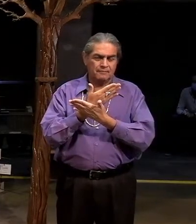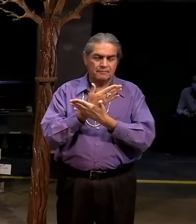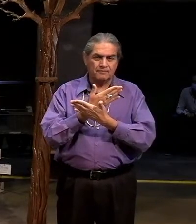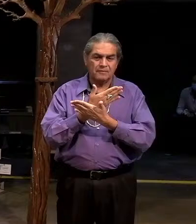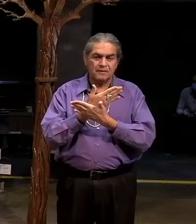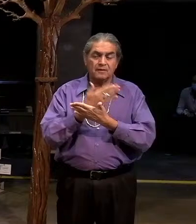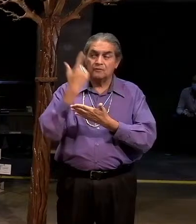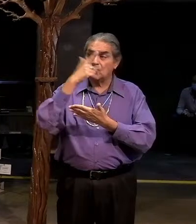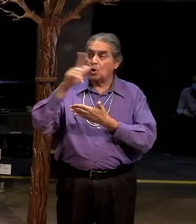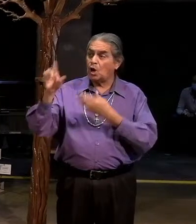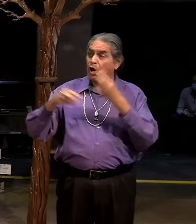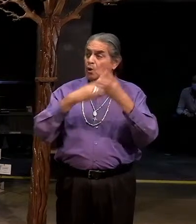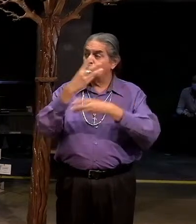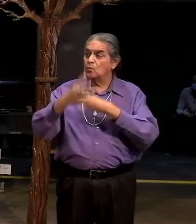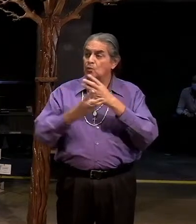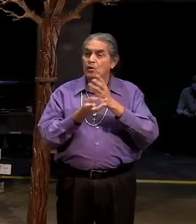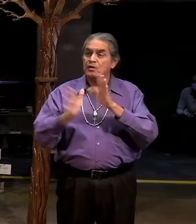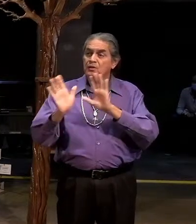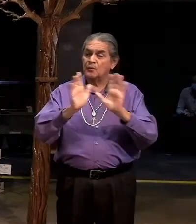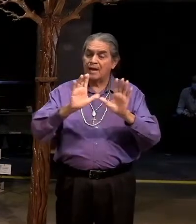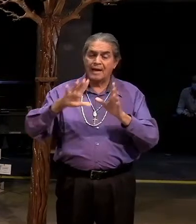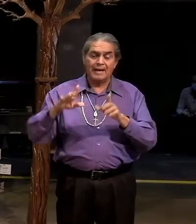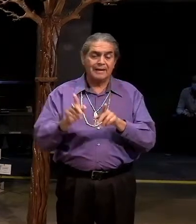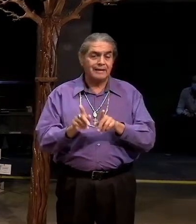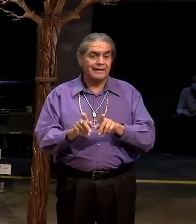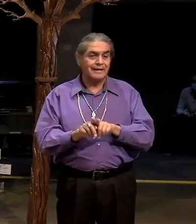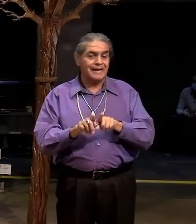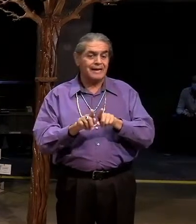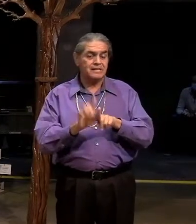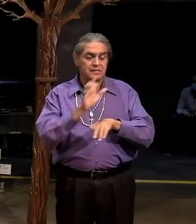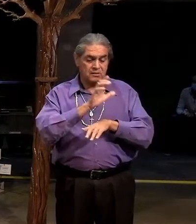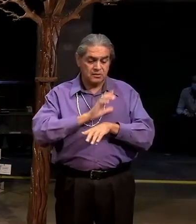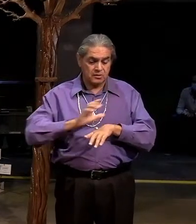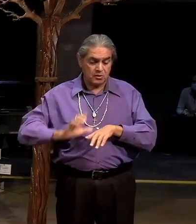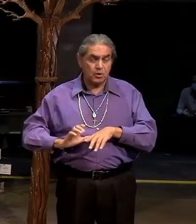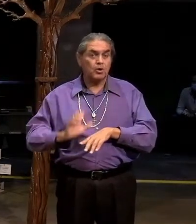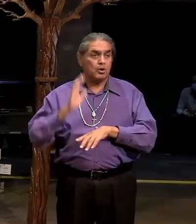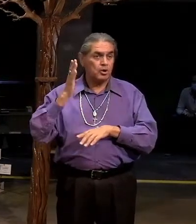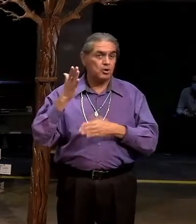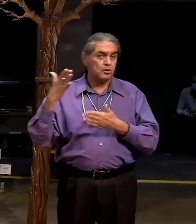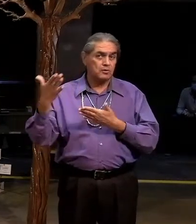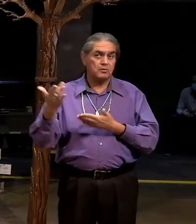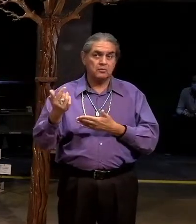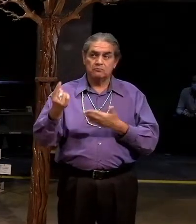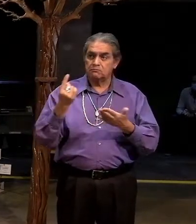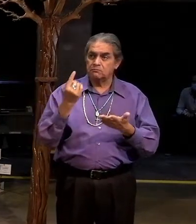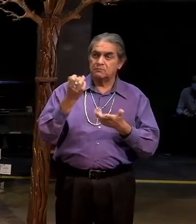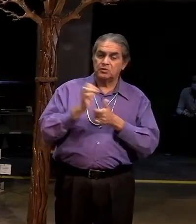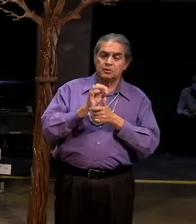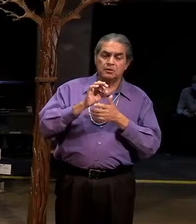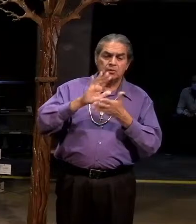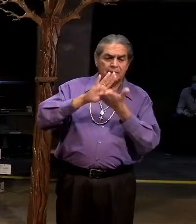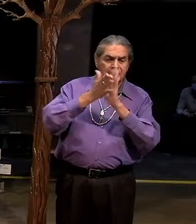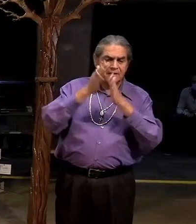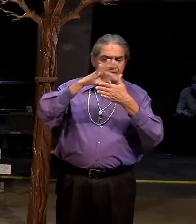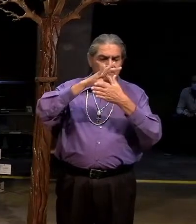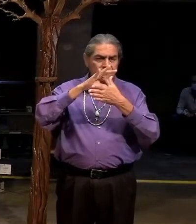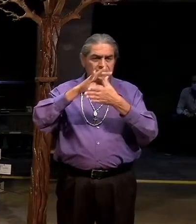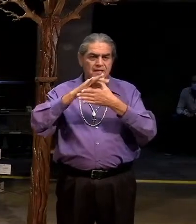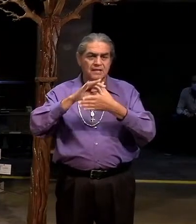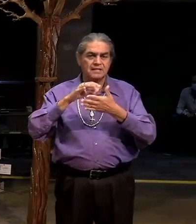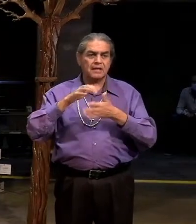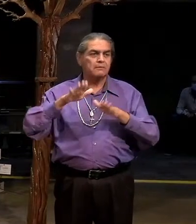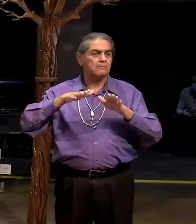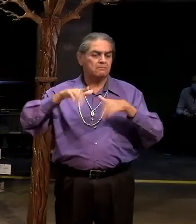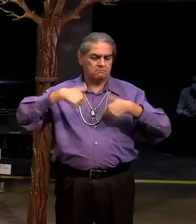For a world that will act like the Christ who walked with us, who became flesh and dwelt among us.